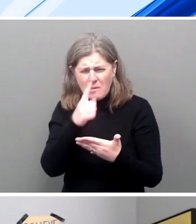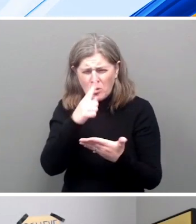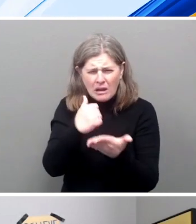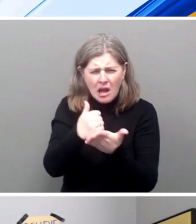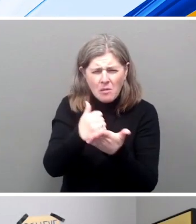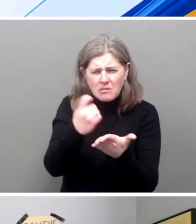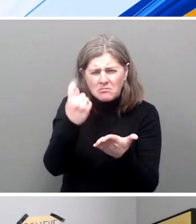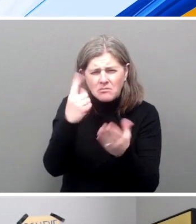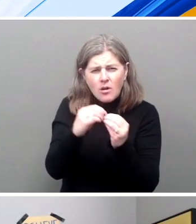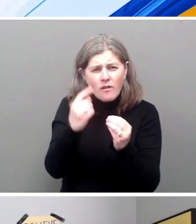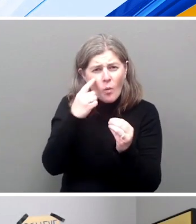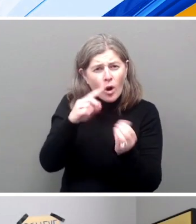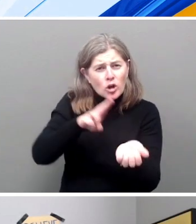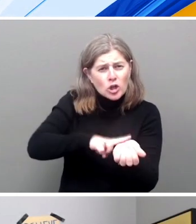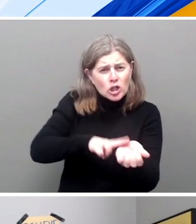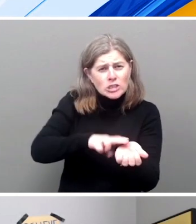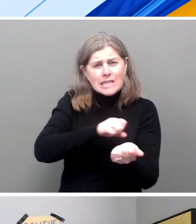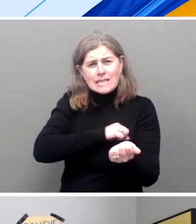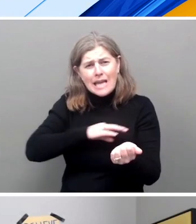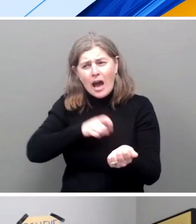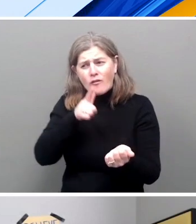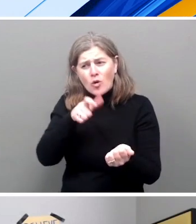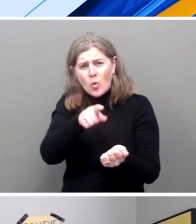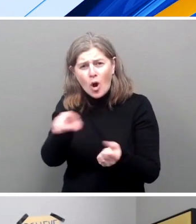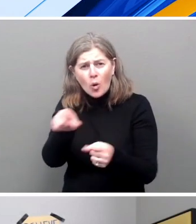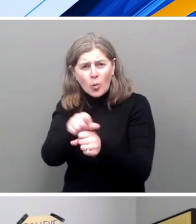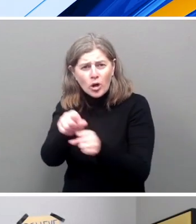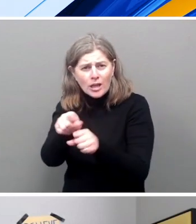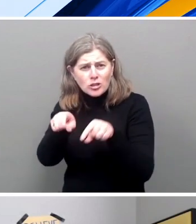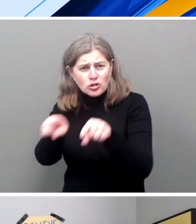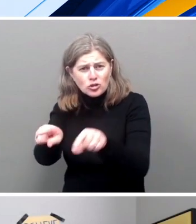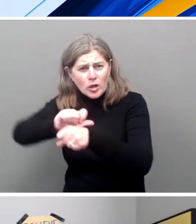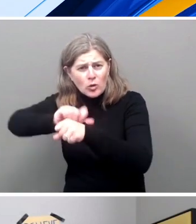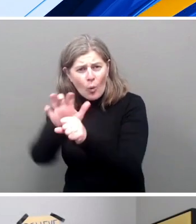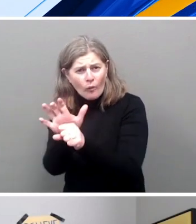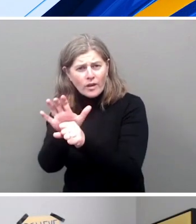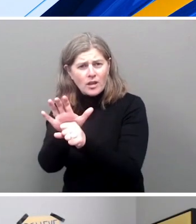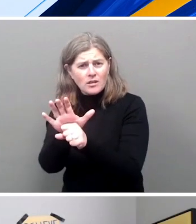that, for nurses and staff nurses that are working through COVID units.